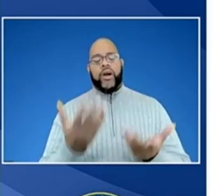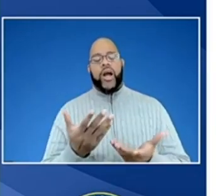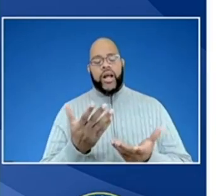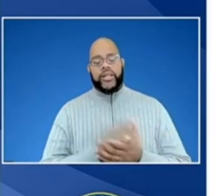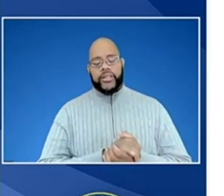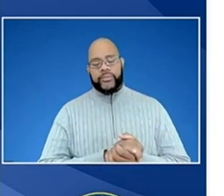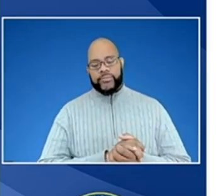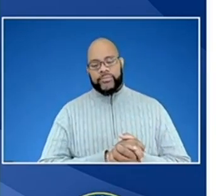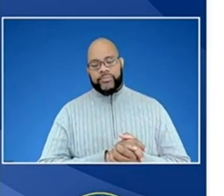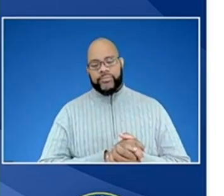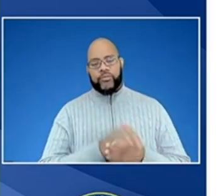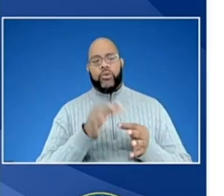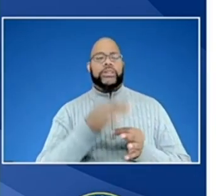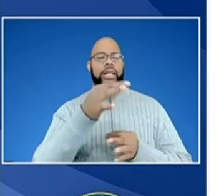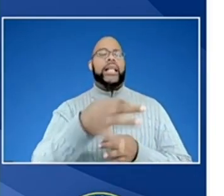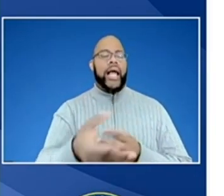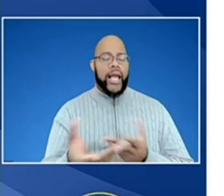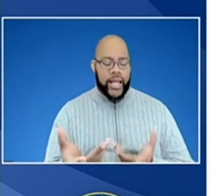We're just delaying